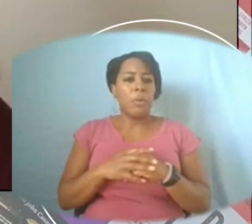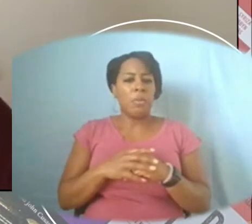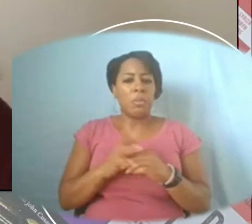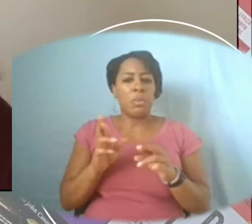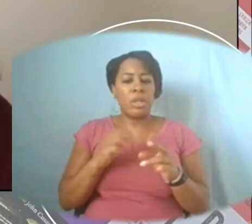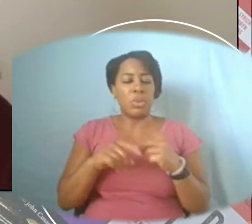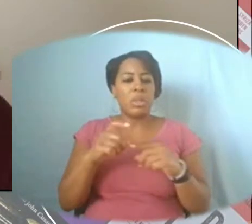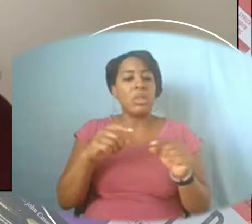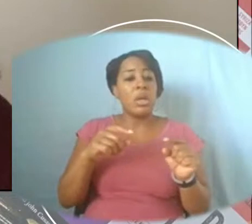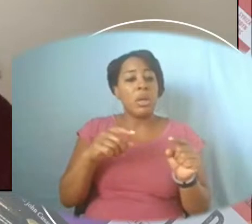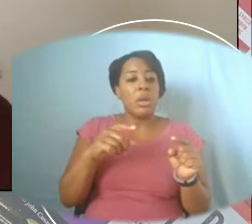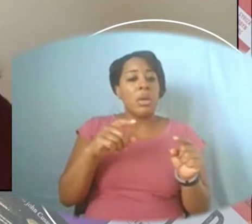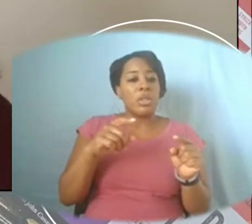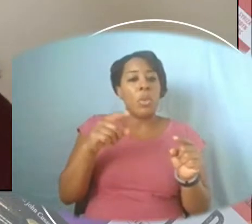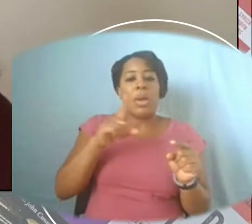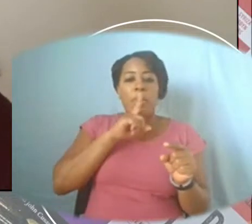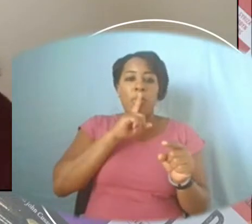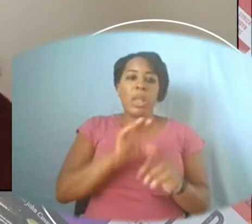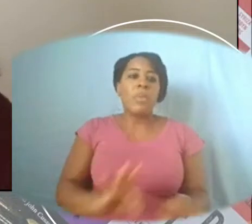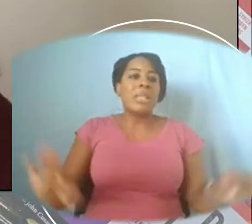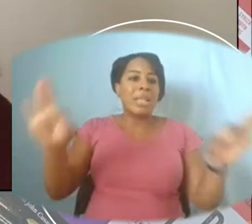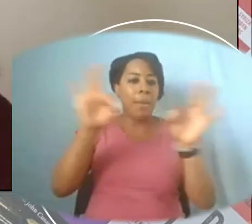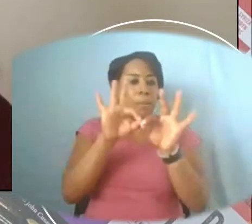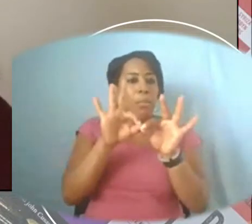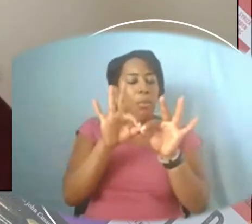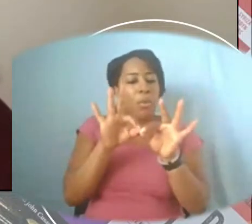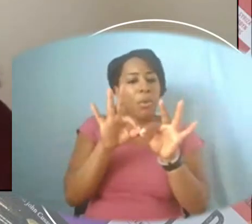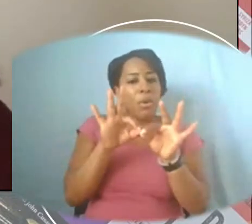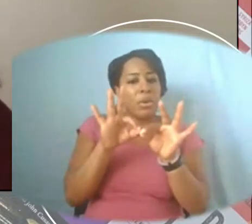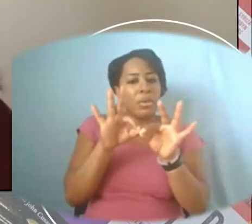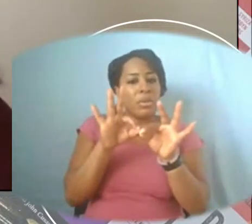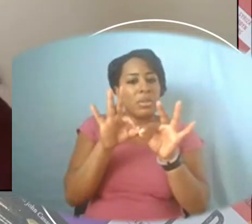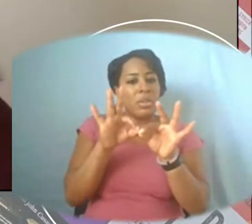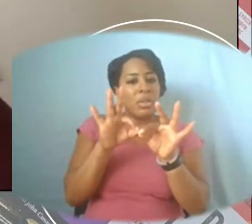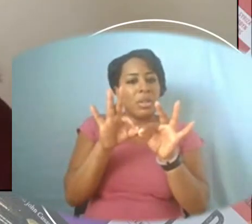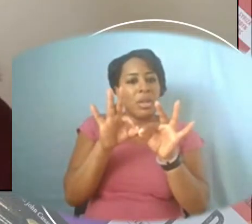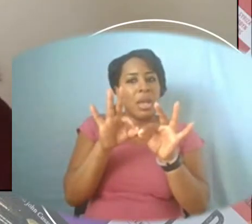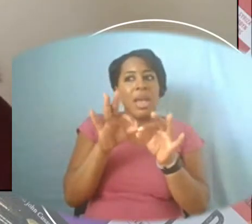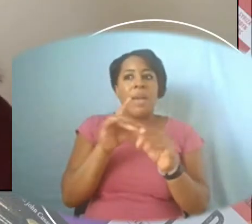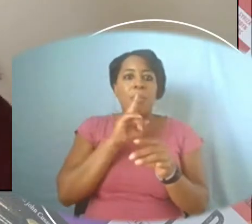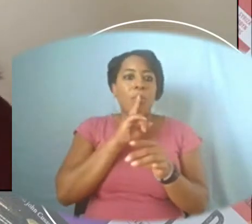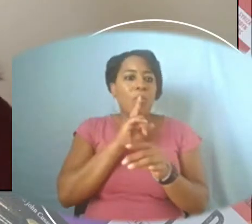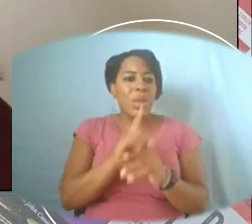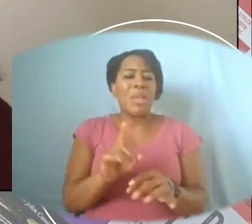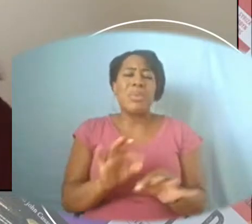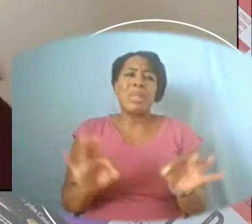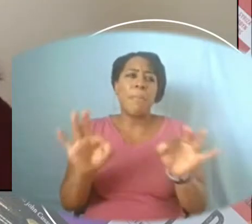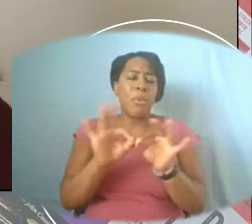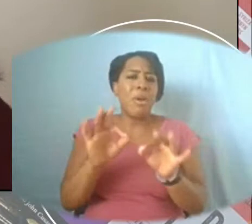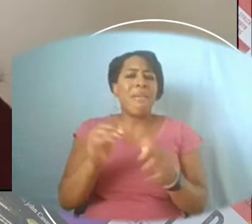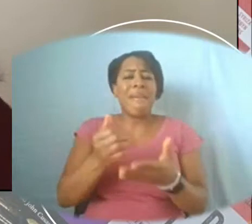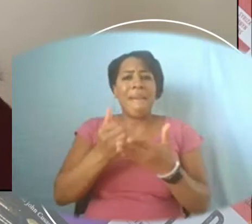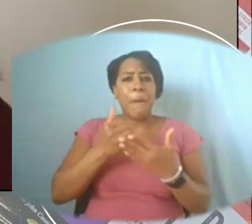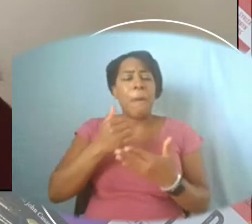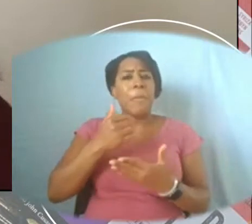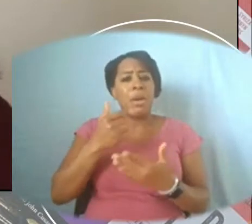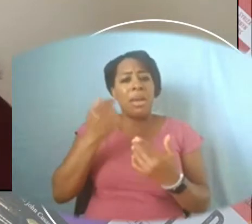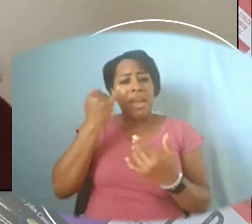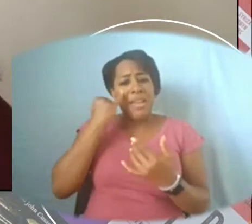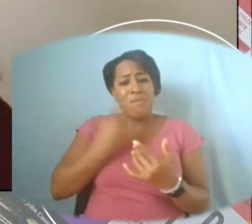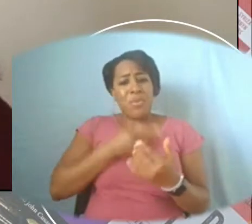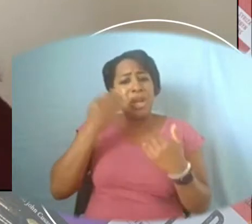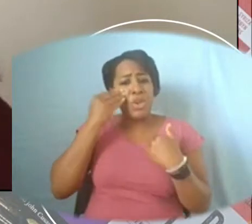meant a lot to know that we had people that were willing to fight. And that's what's happening right now